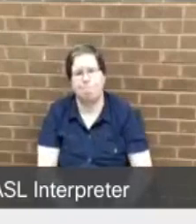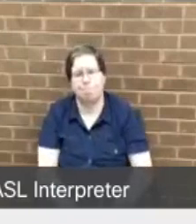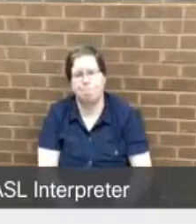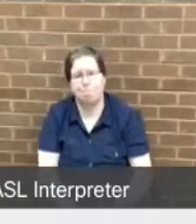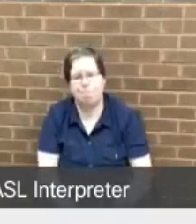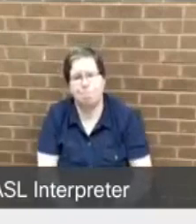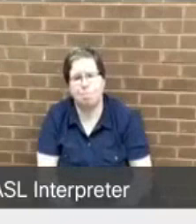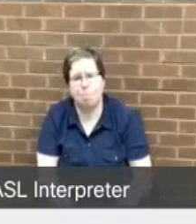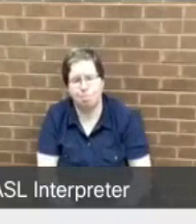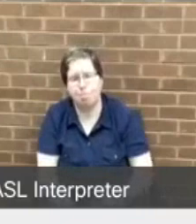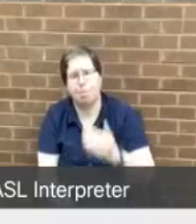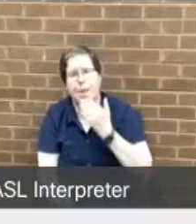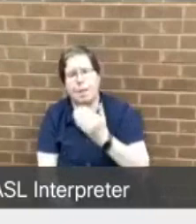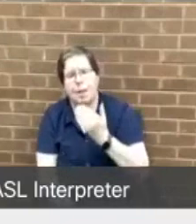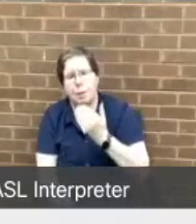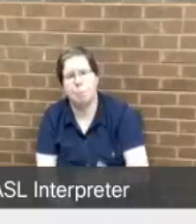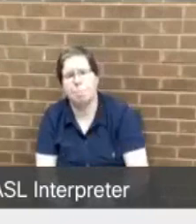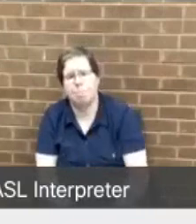Thank you.